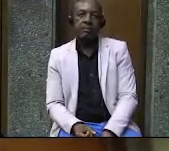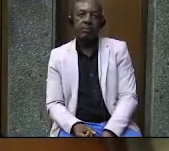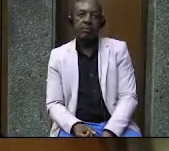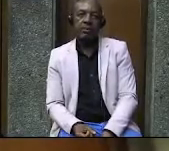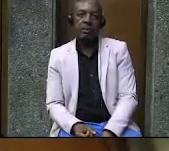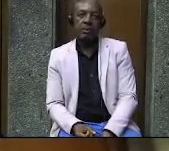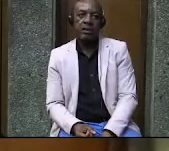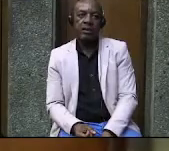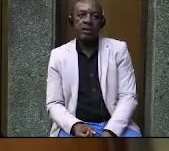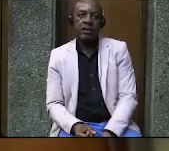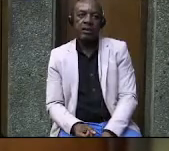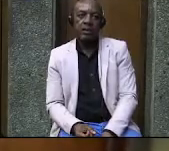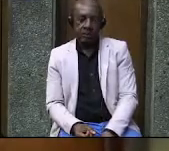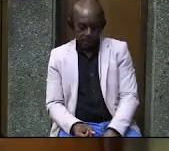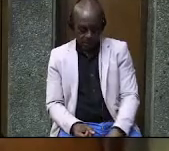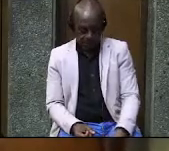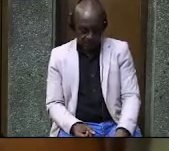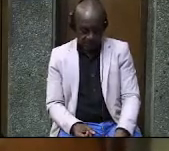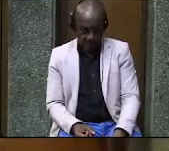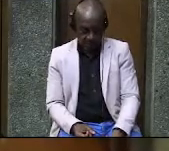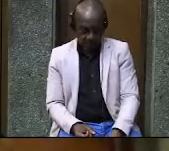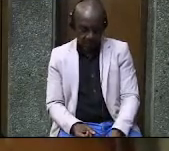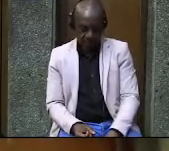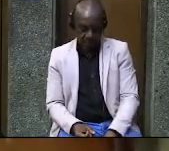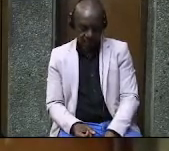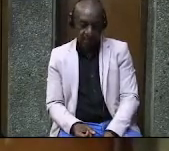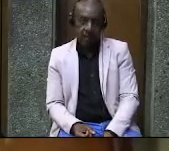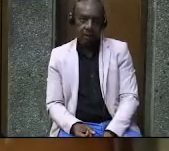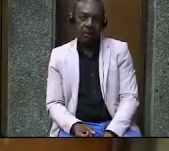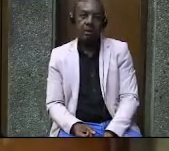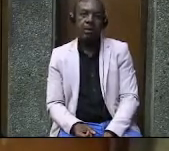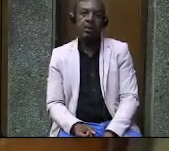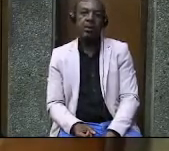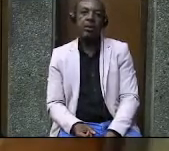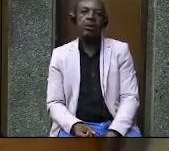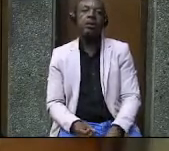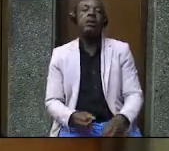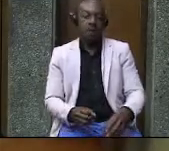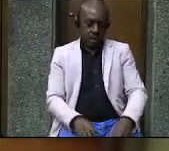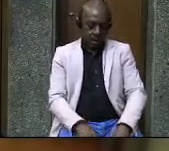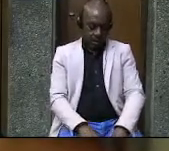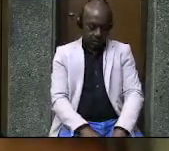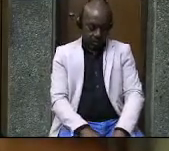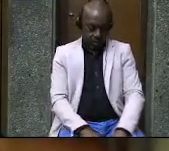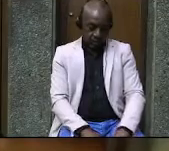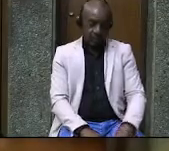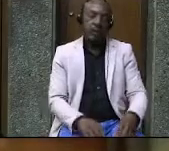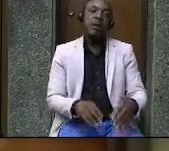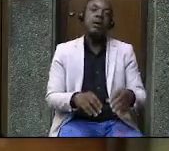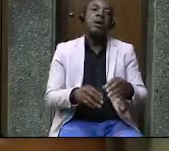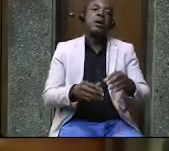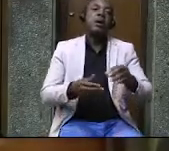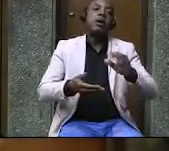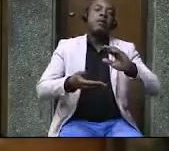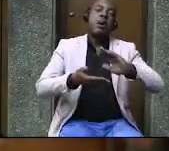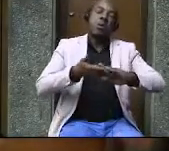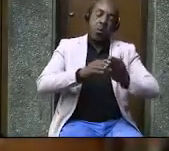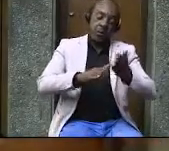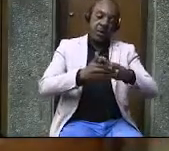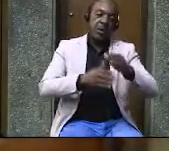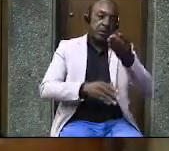is land eluring ke di concentration camps. Makeshini, having a title